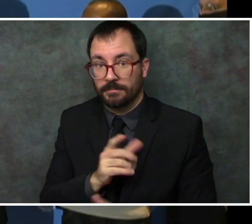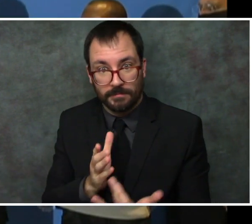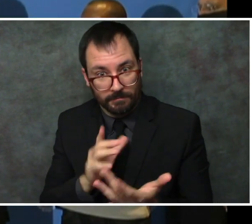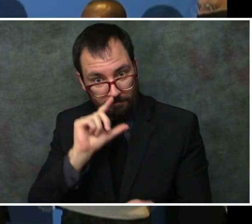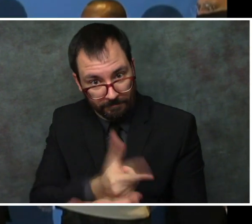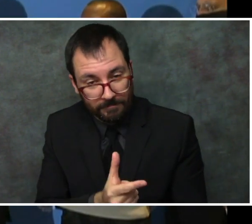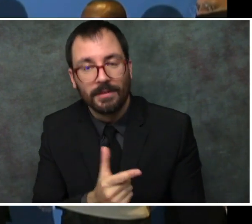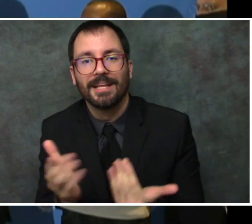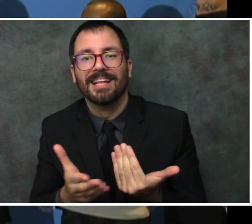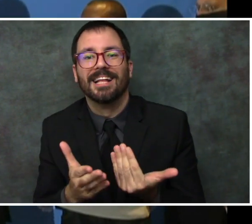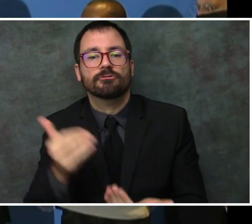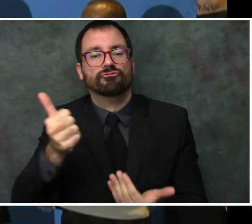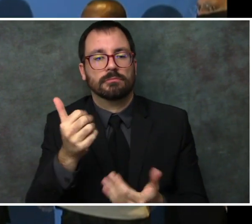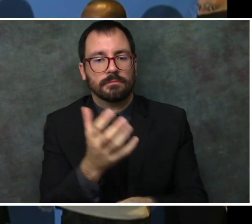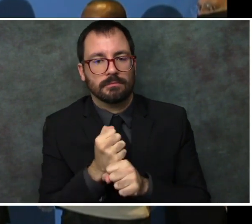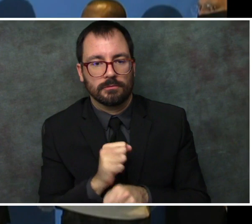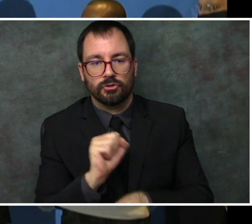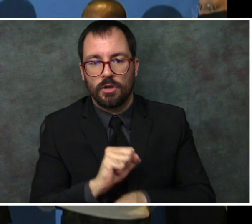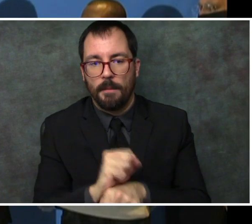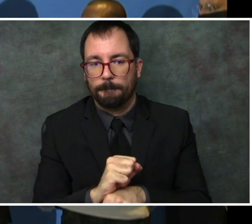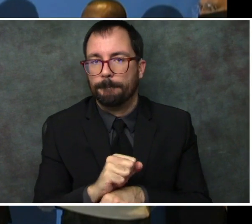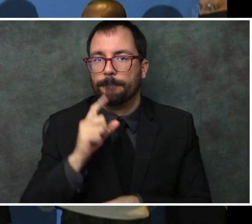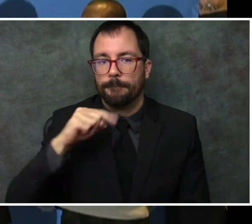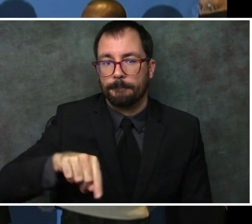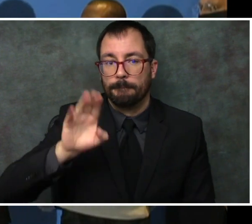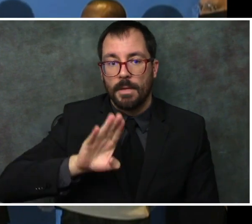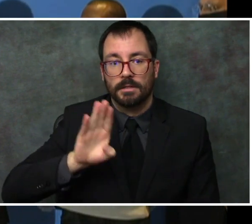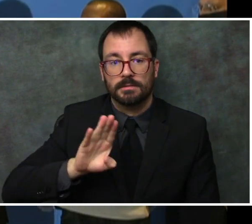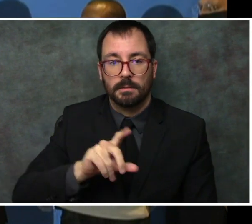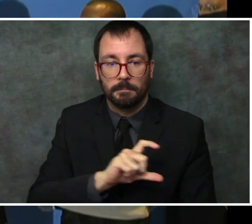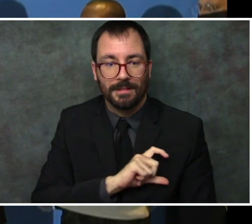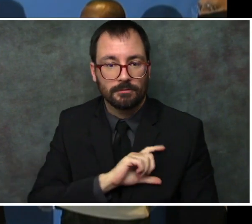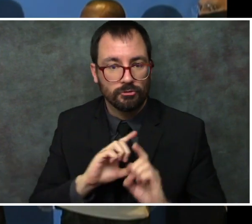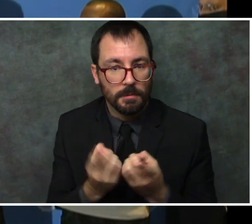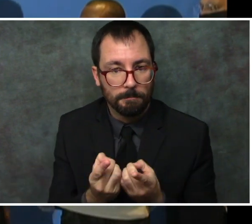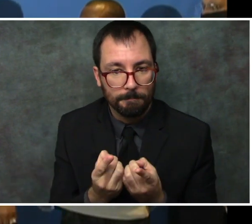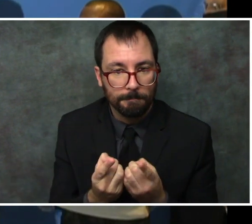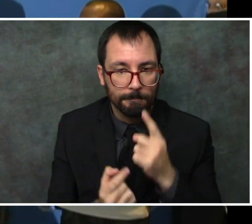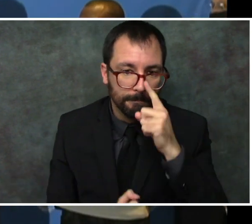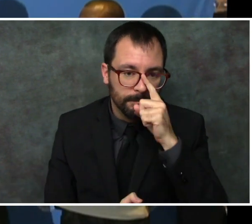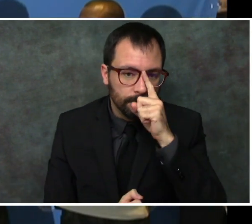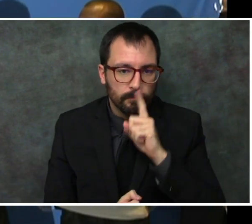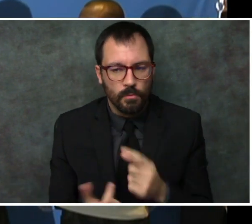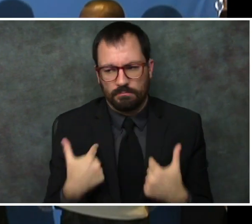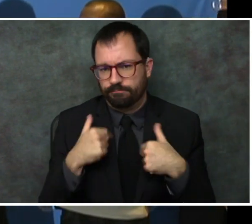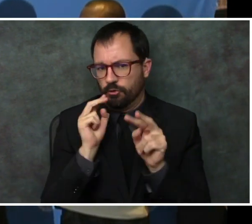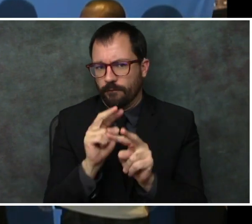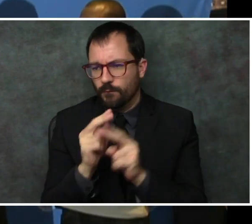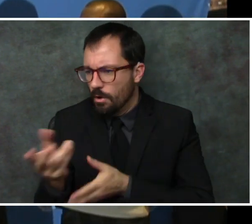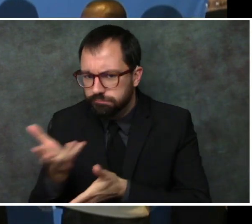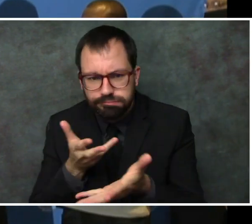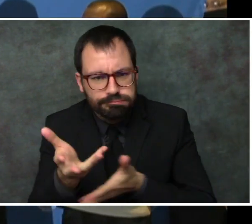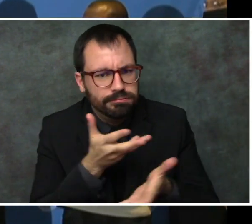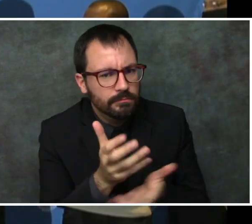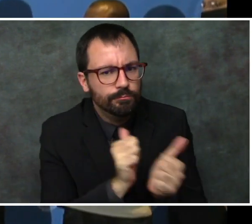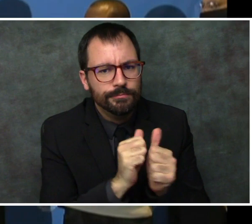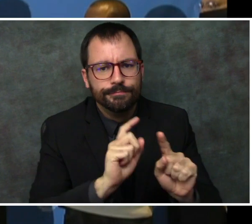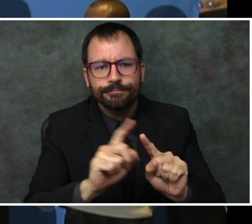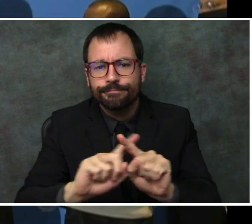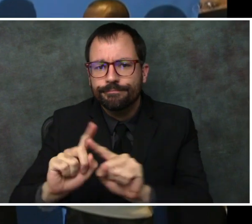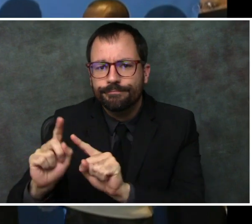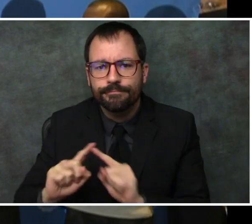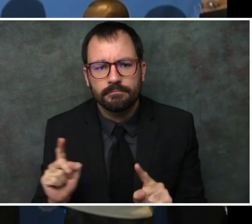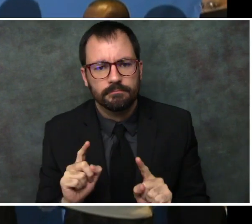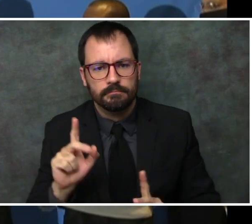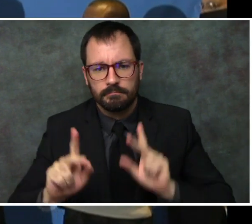law enforcement careers. I look forward to collaborating with the members of the Boston City Council and the state legislature on each of these